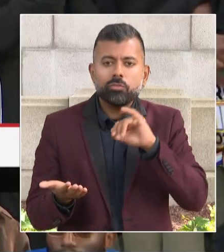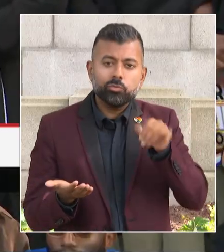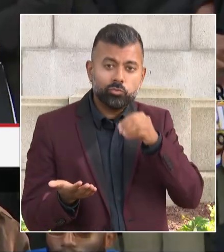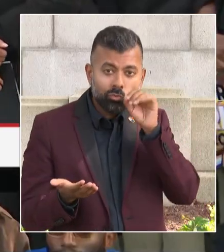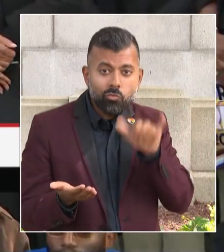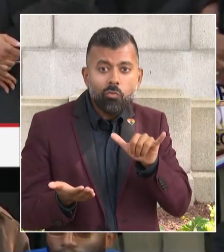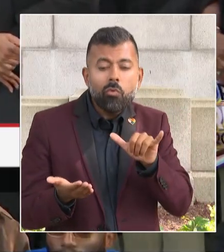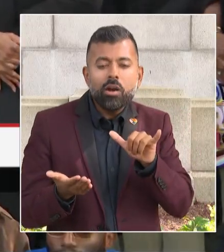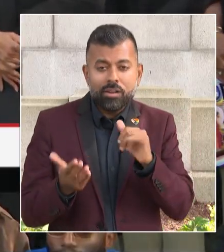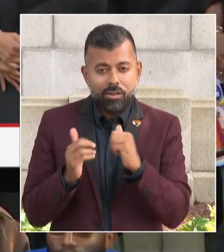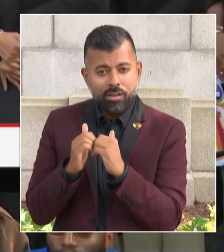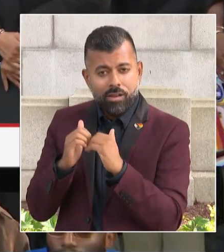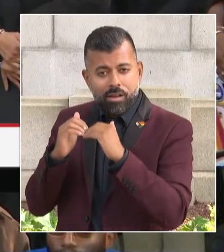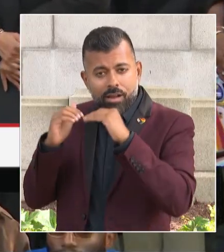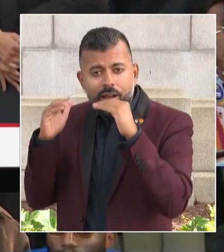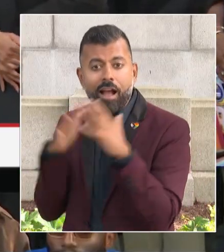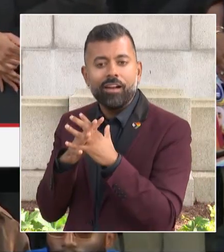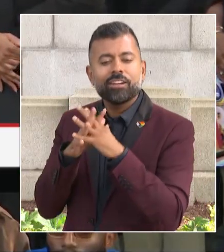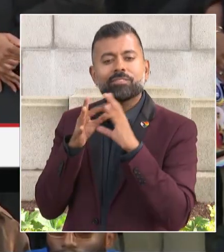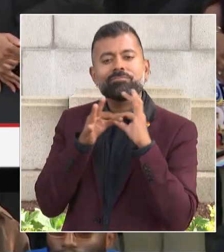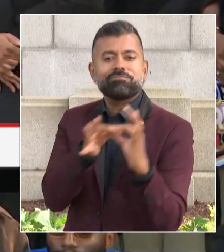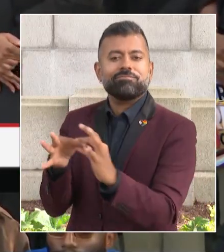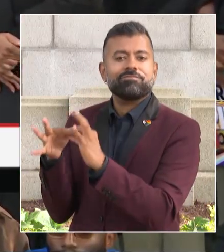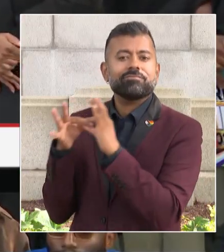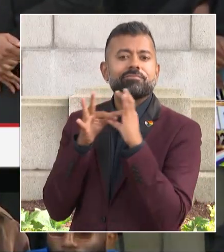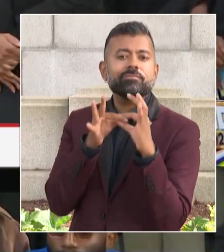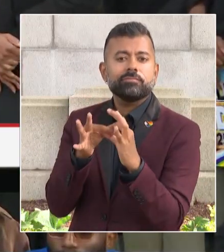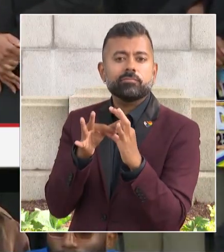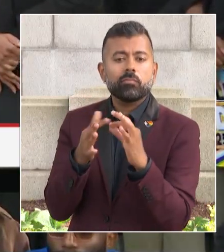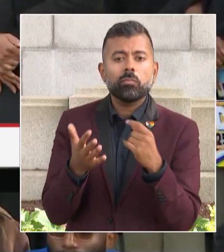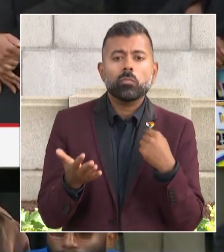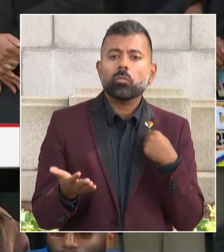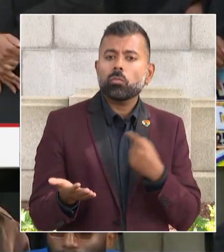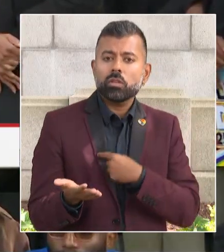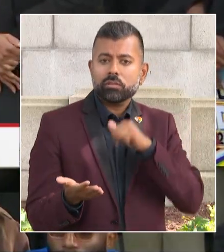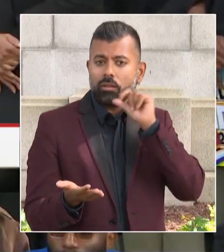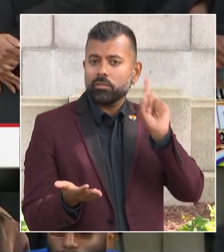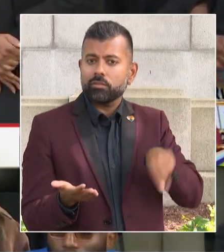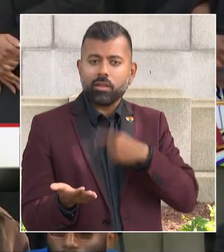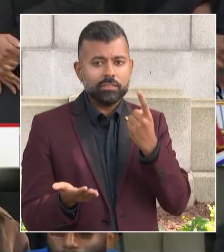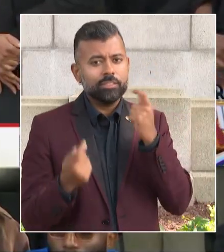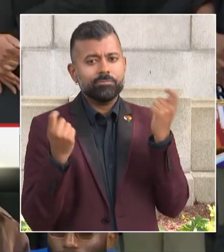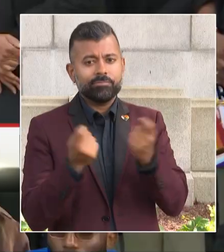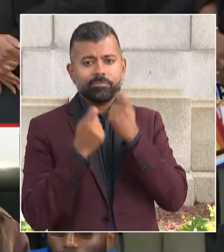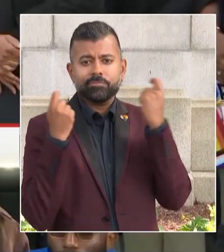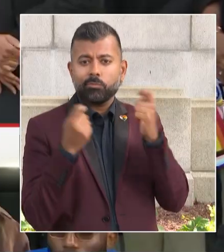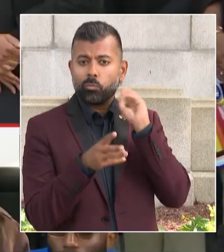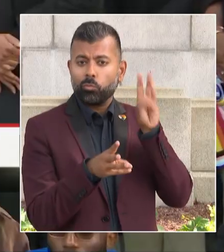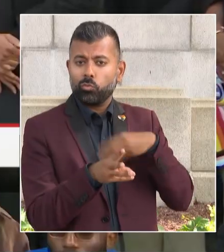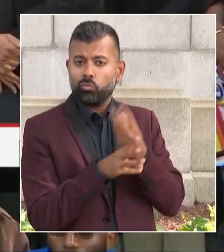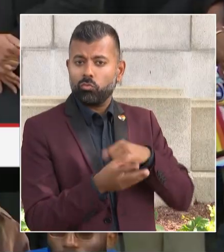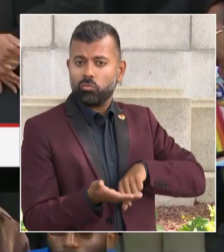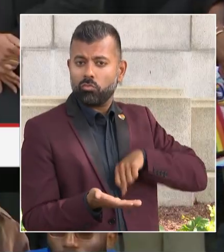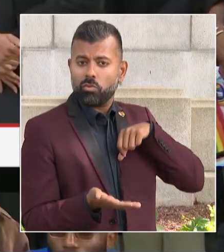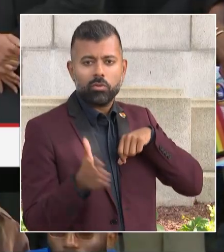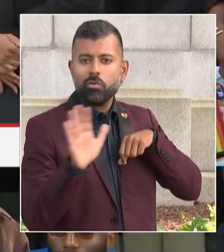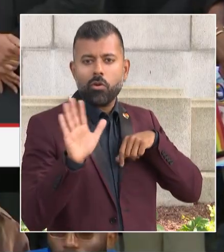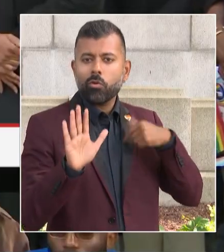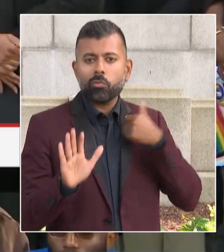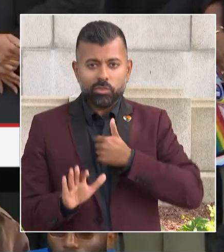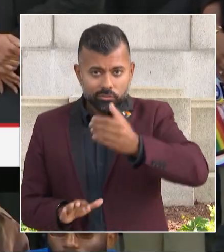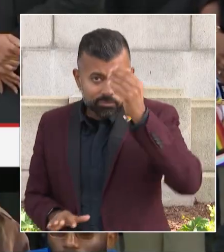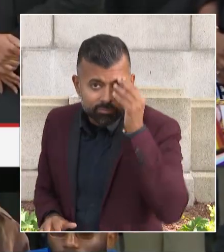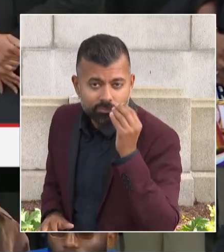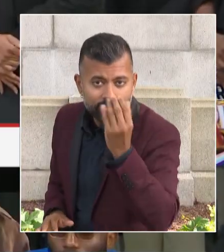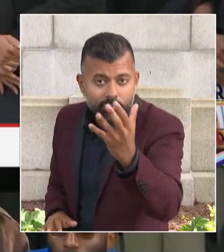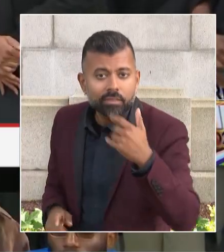more than mark World Pride. We send a message that we are still here. Across the